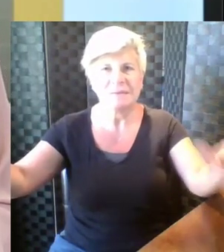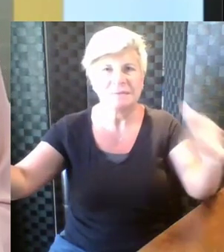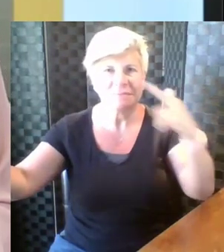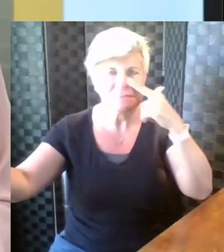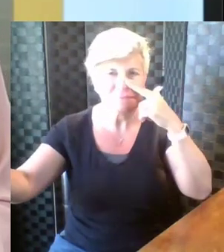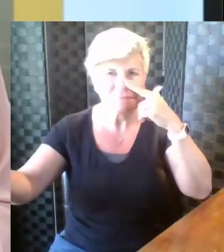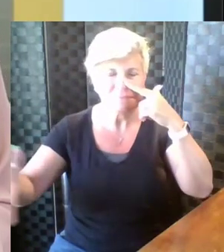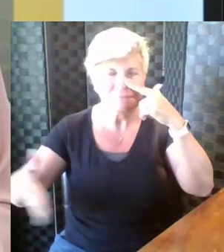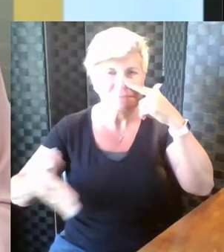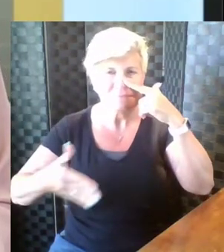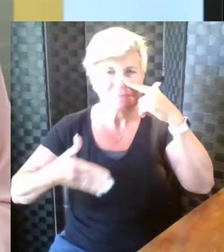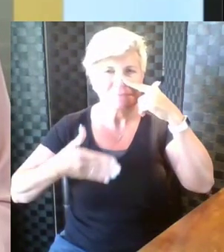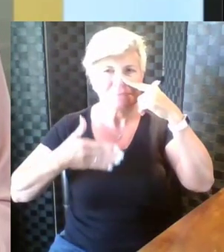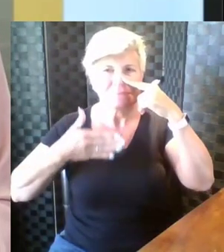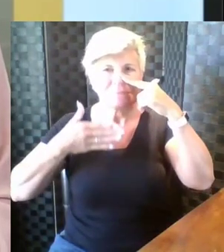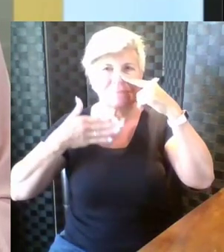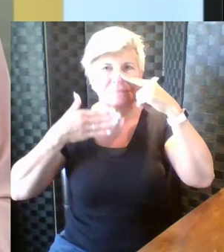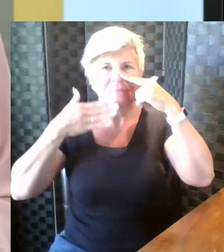Last one.